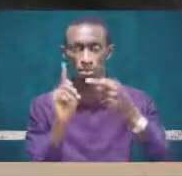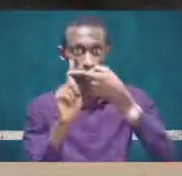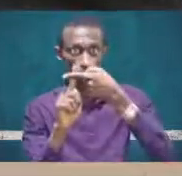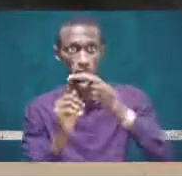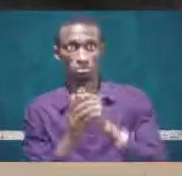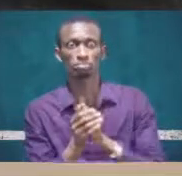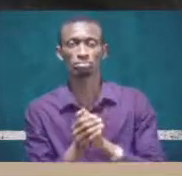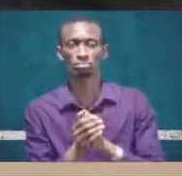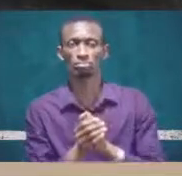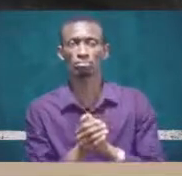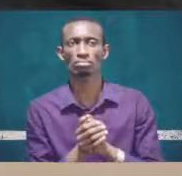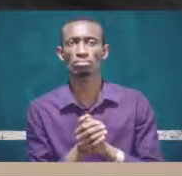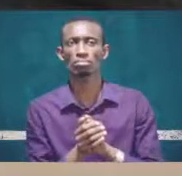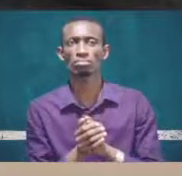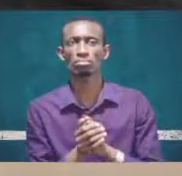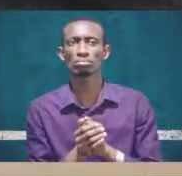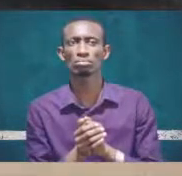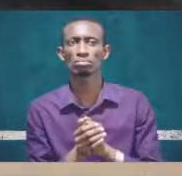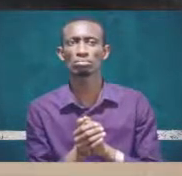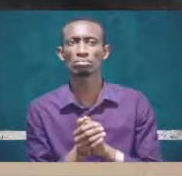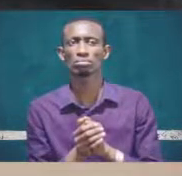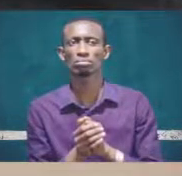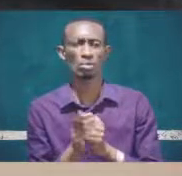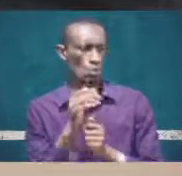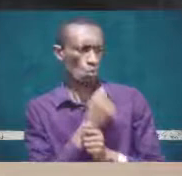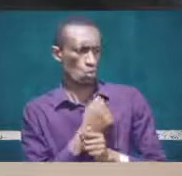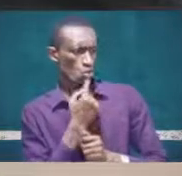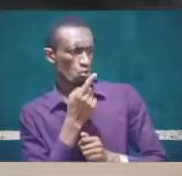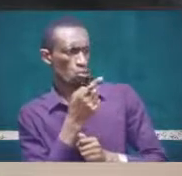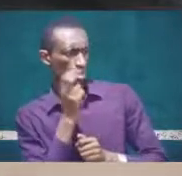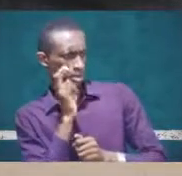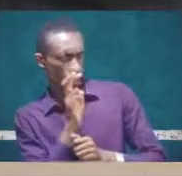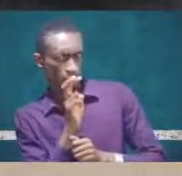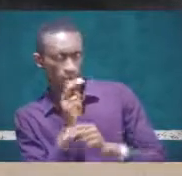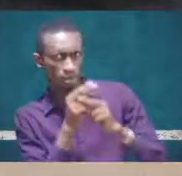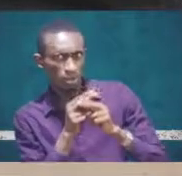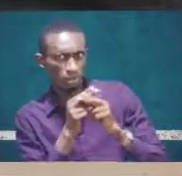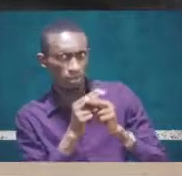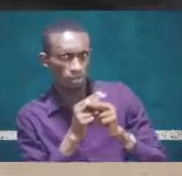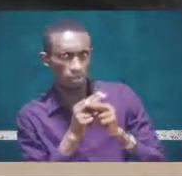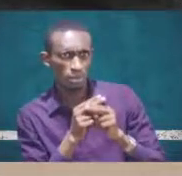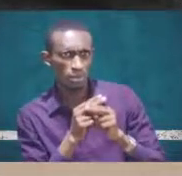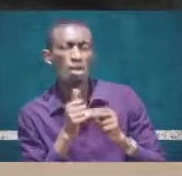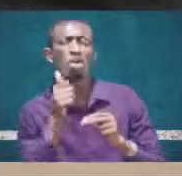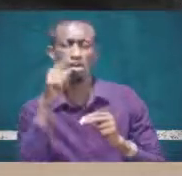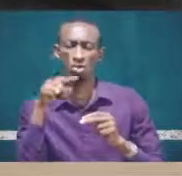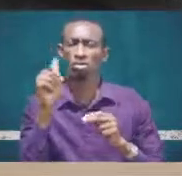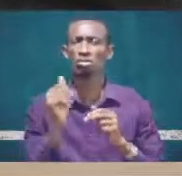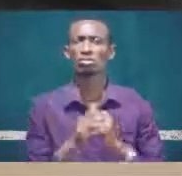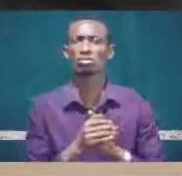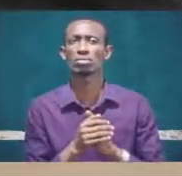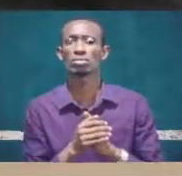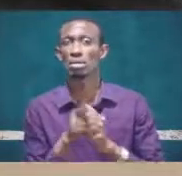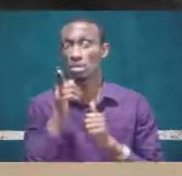positive, yes. Will it be positive? Let me see. All right.